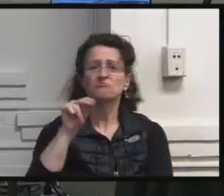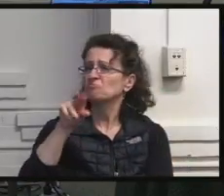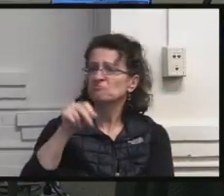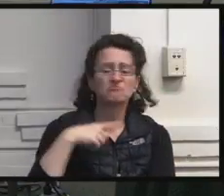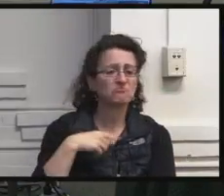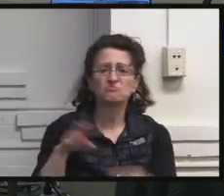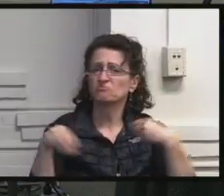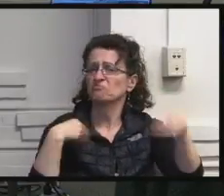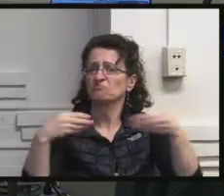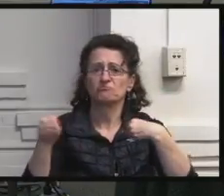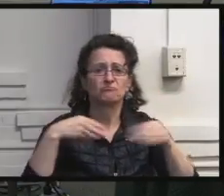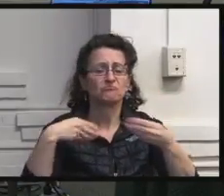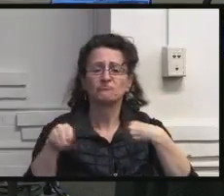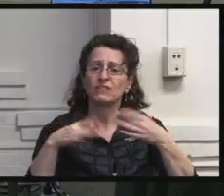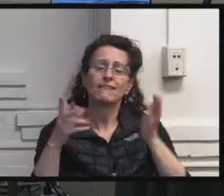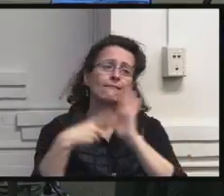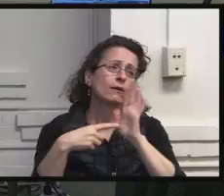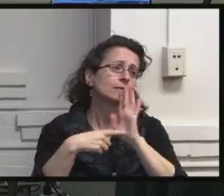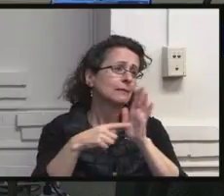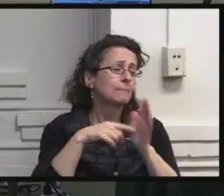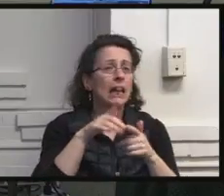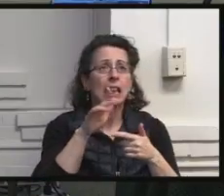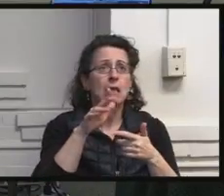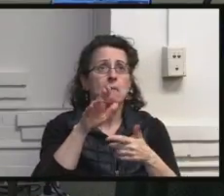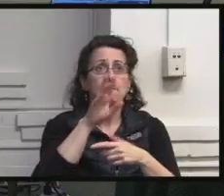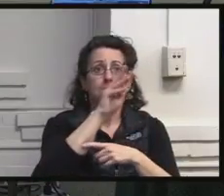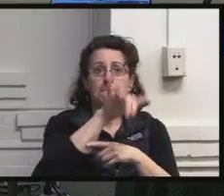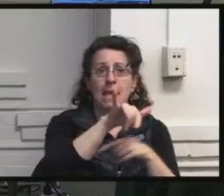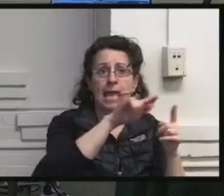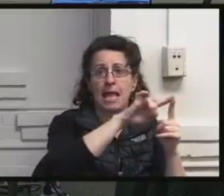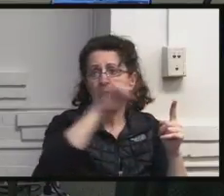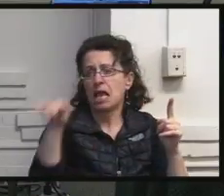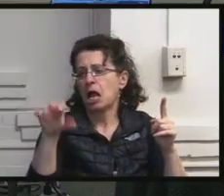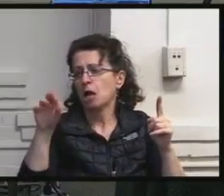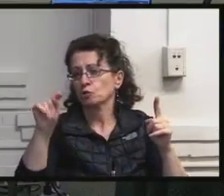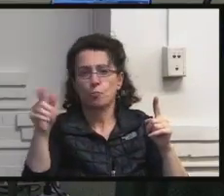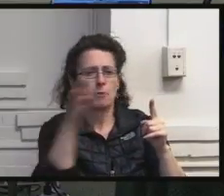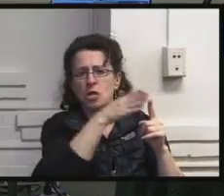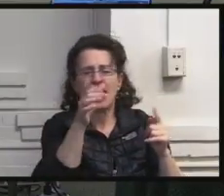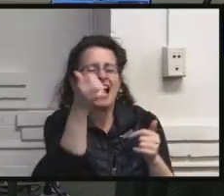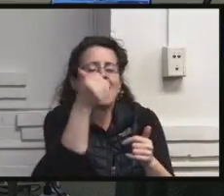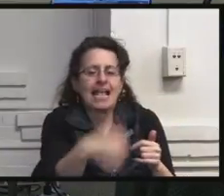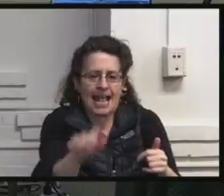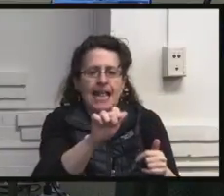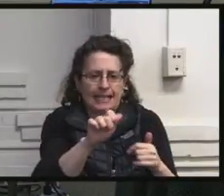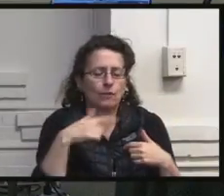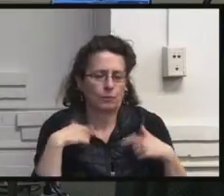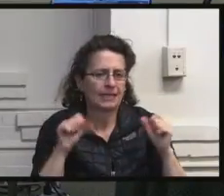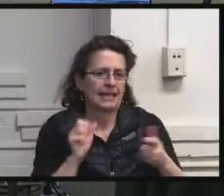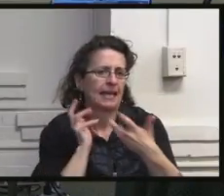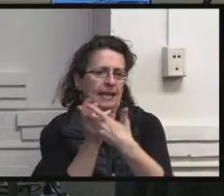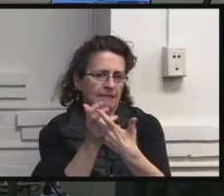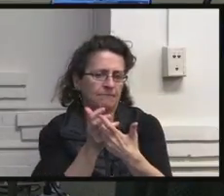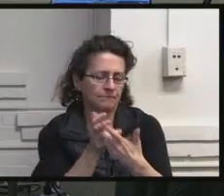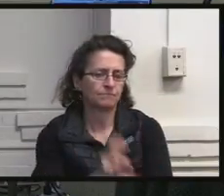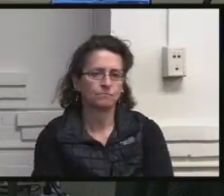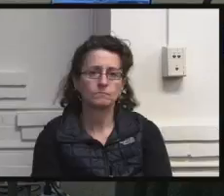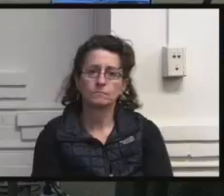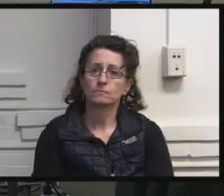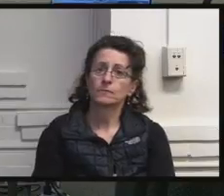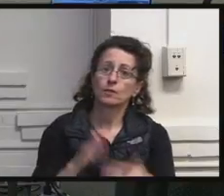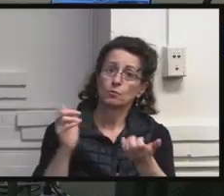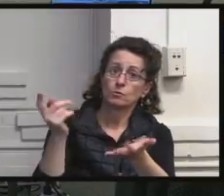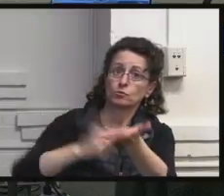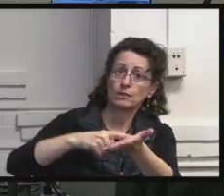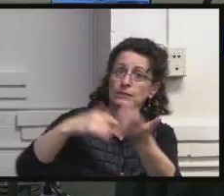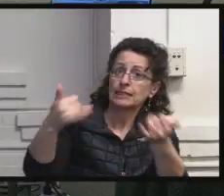like probably sometime in the middle of the May all the way to like October. So we're flexible on our end. Would you like to speak to that now, or do